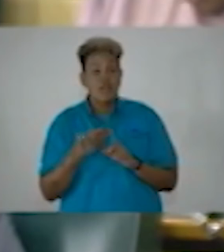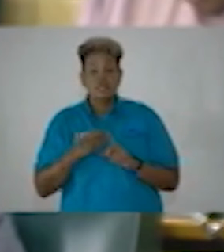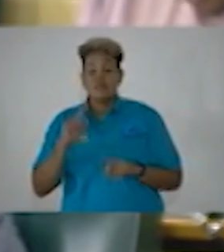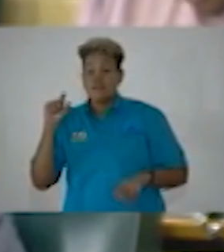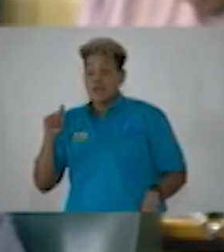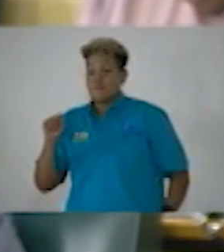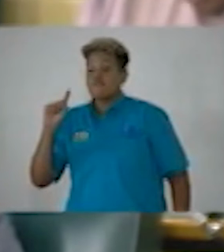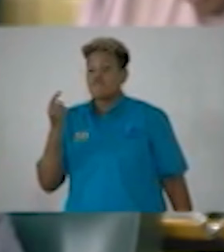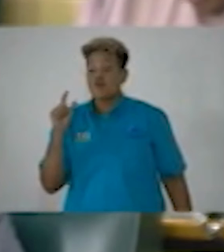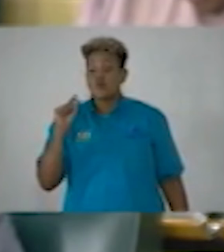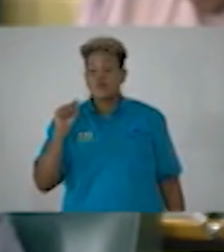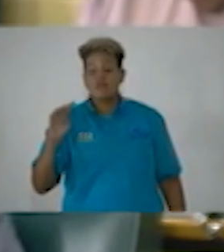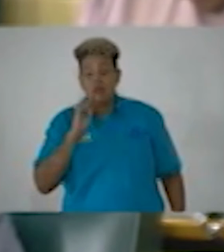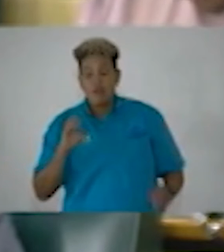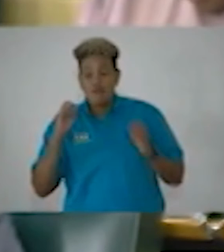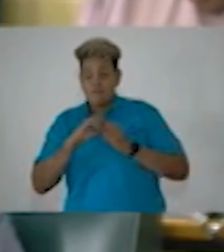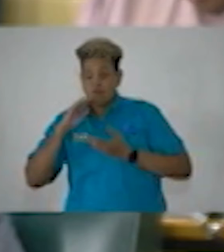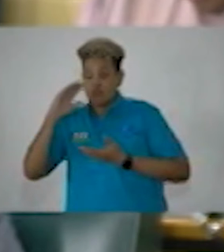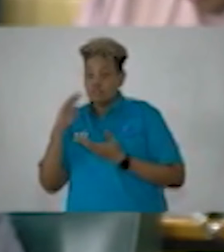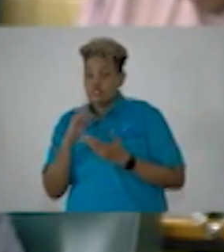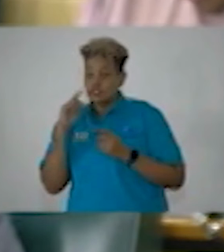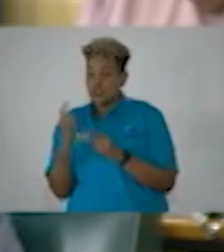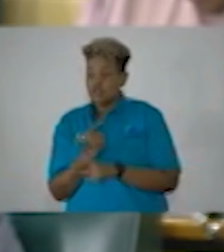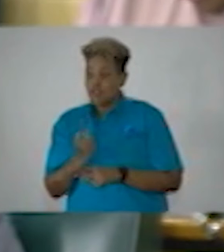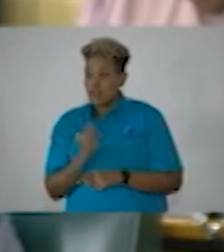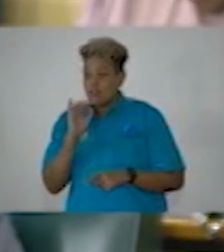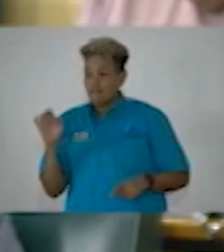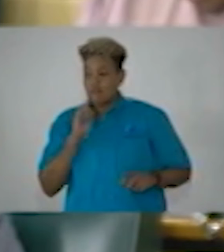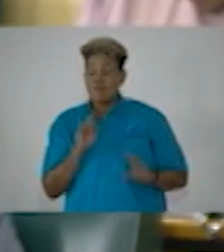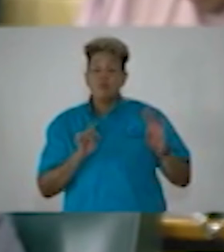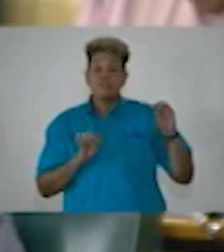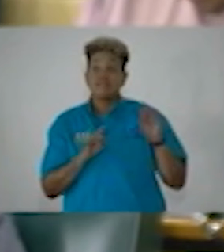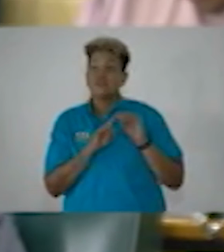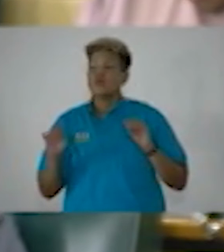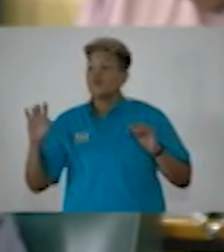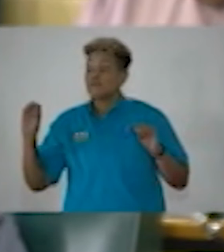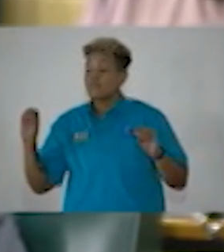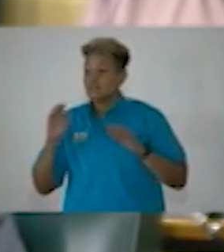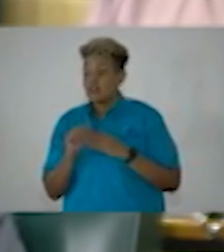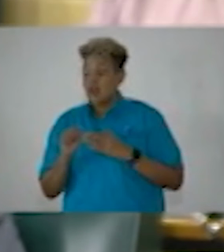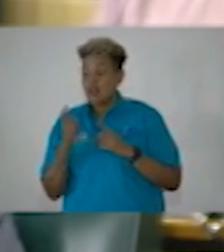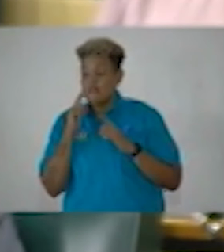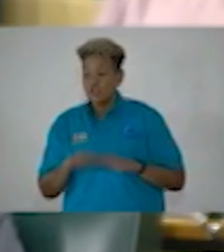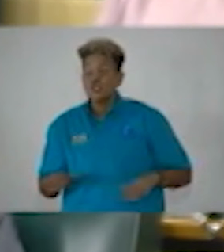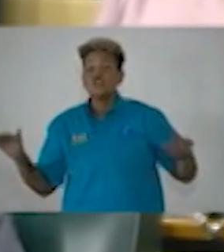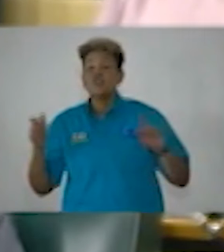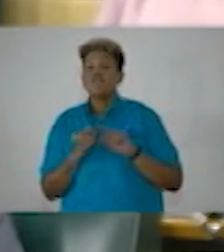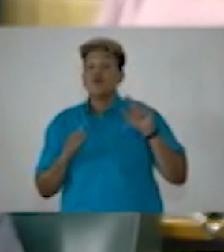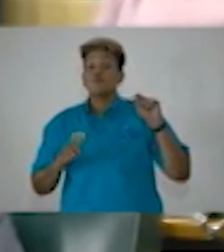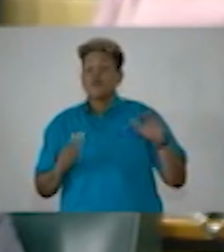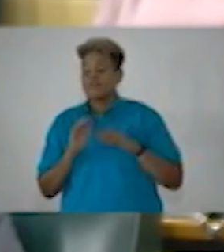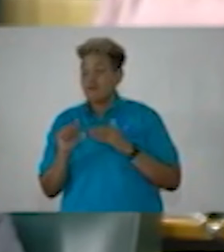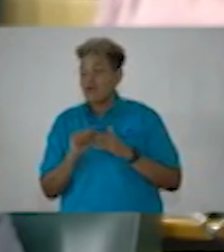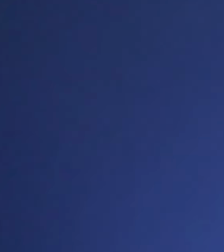of 2024, a further reduction in the regular fare from $70 to $50 and in the fare for children from